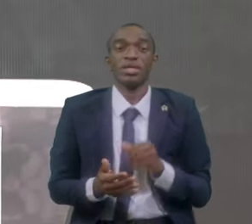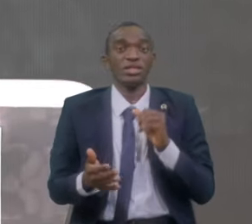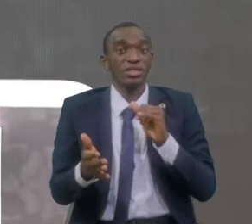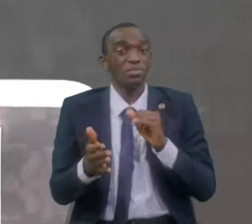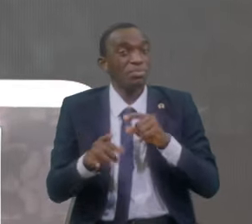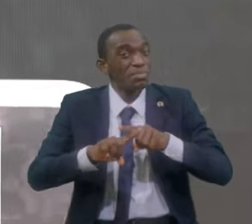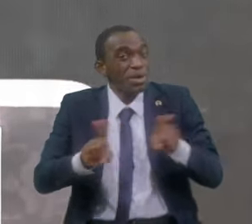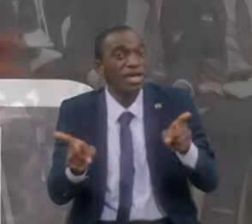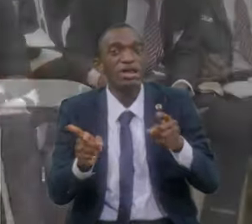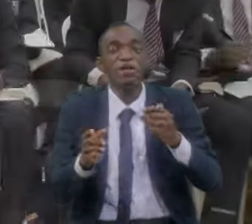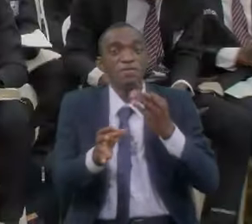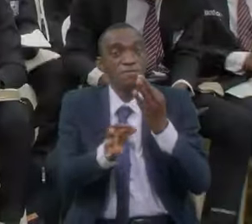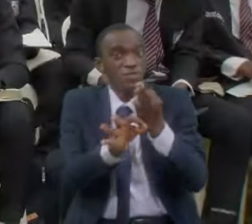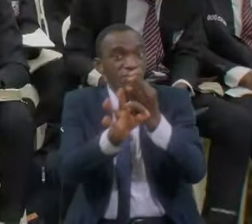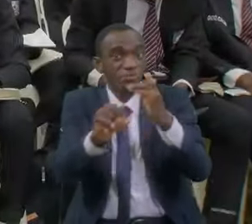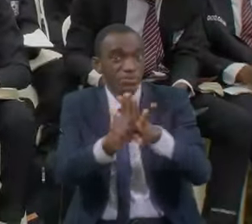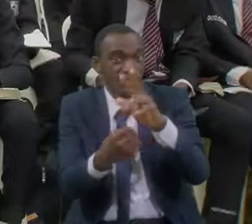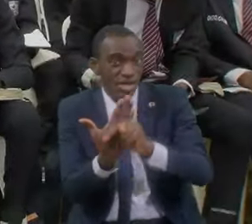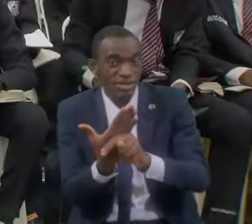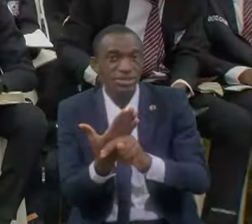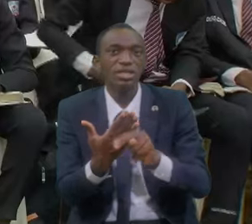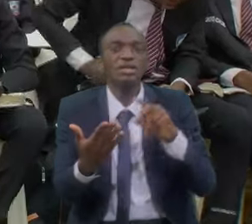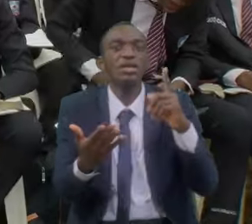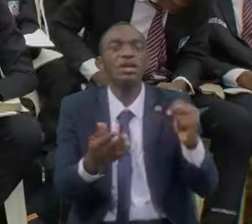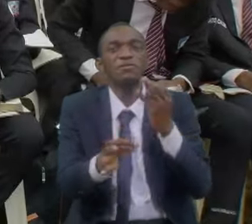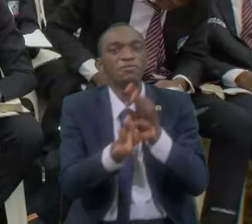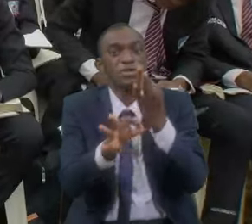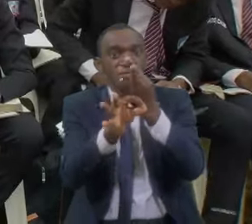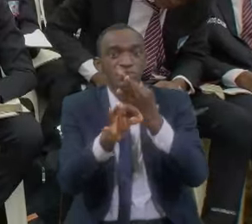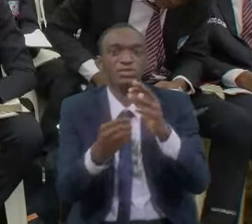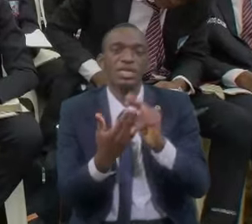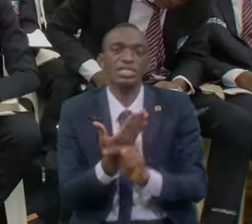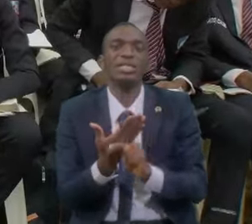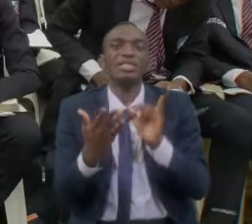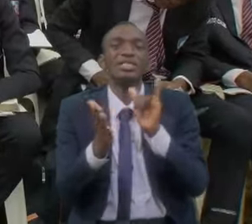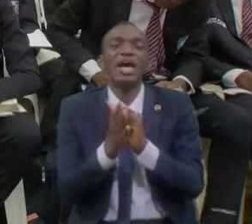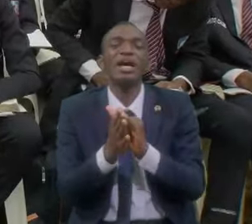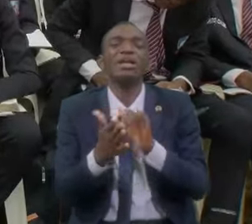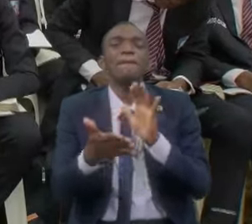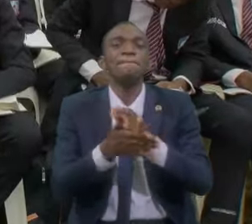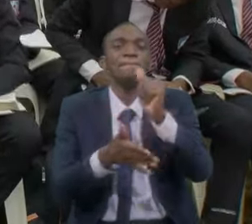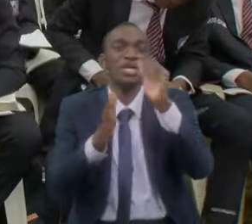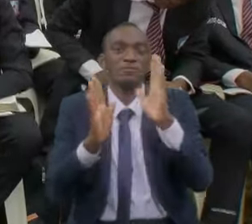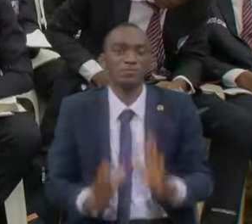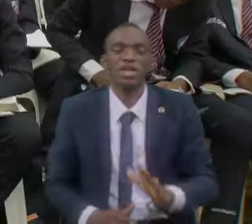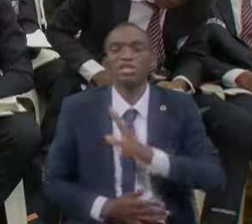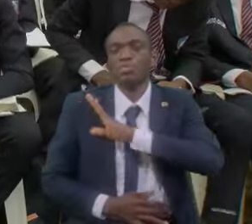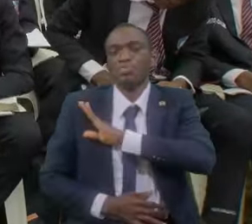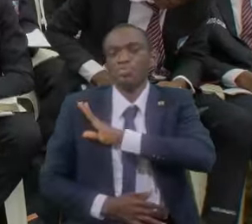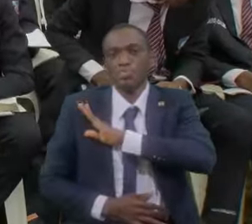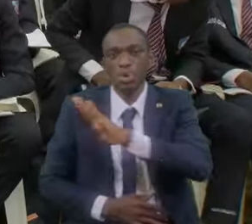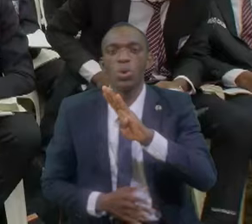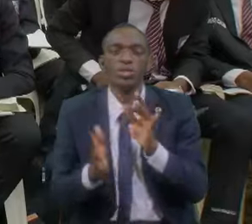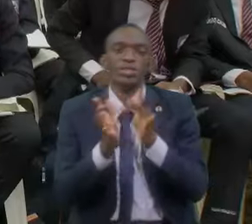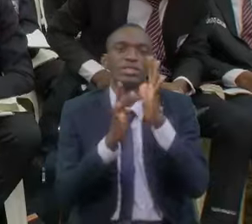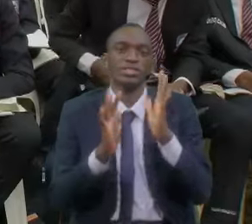faithfulness, the faithfulness that delivers bold saints.